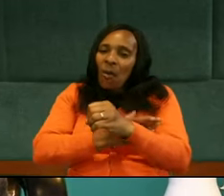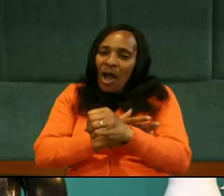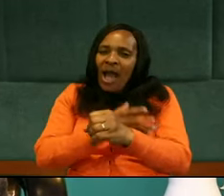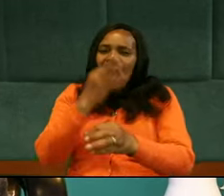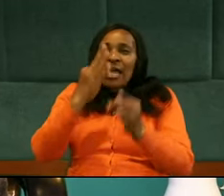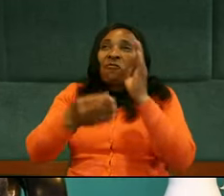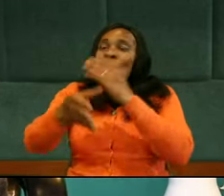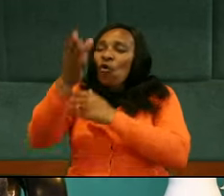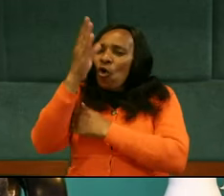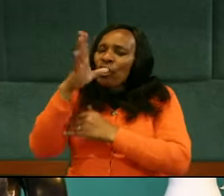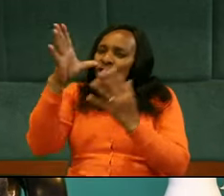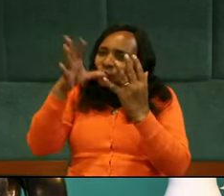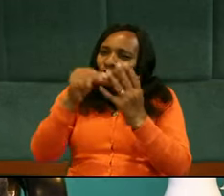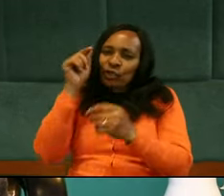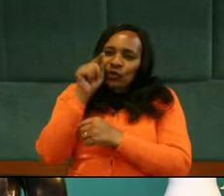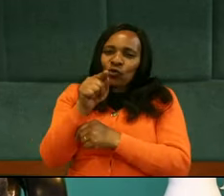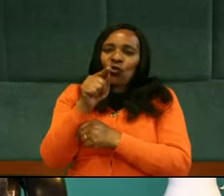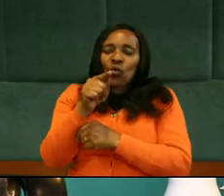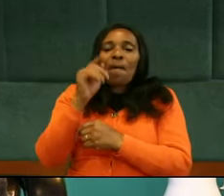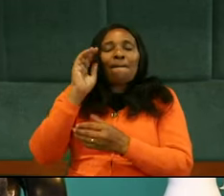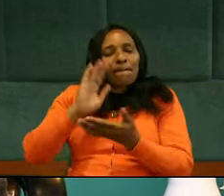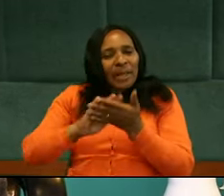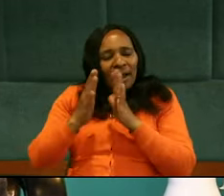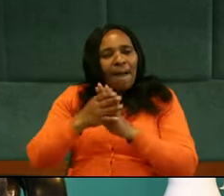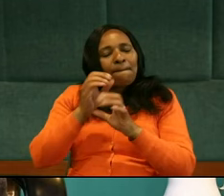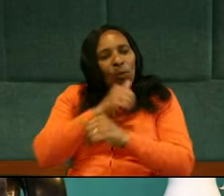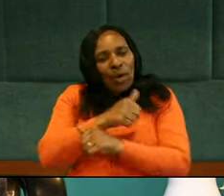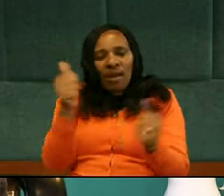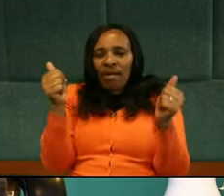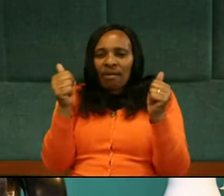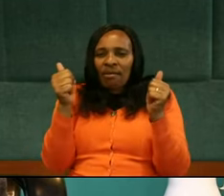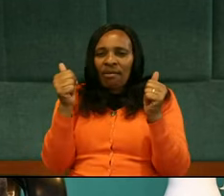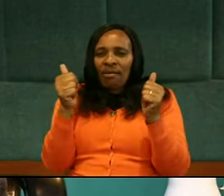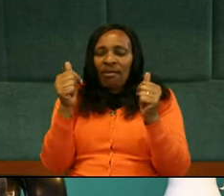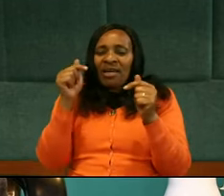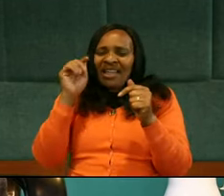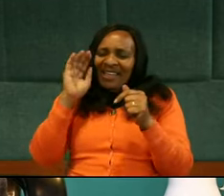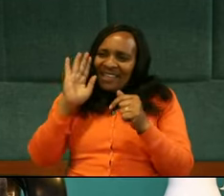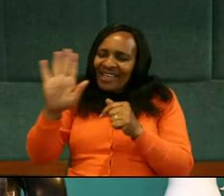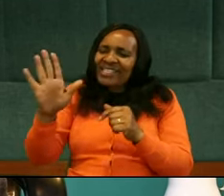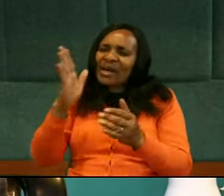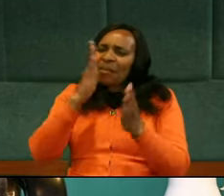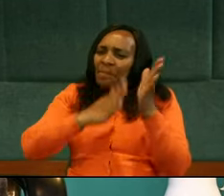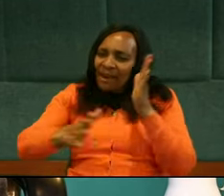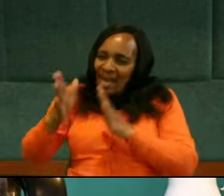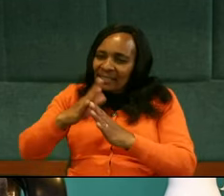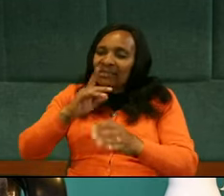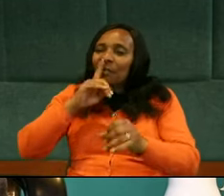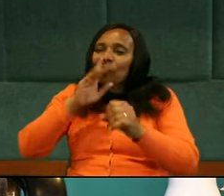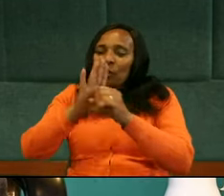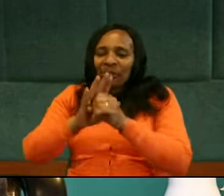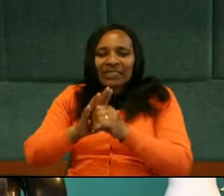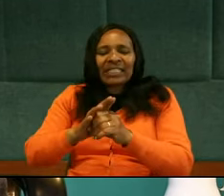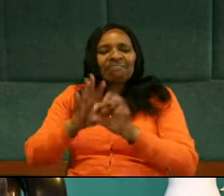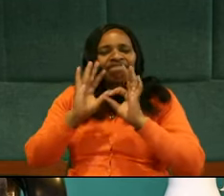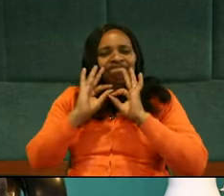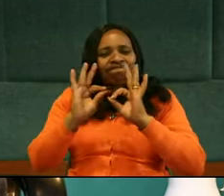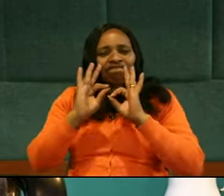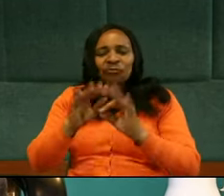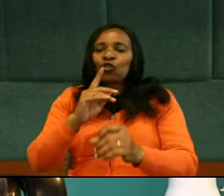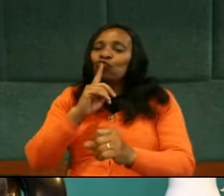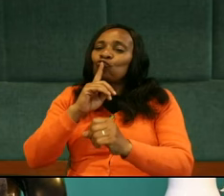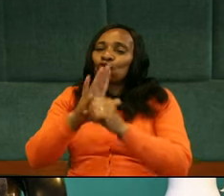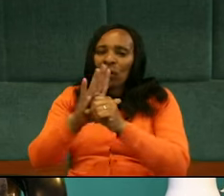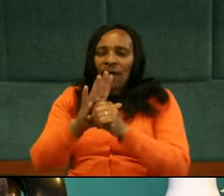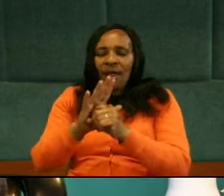will become whatever he says you will become. Like, his plans and his promises are definitely sure that nothing